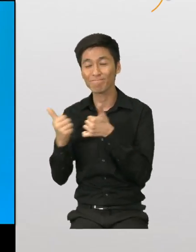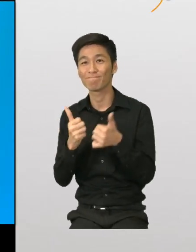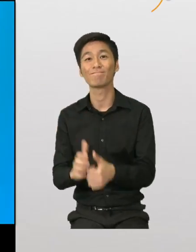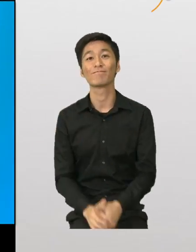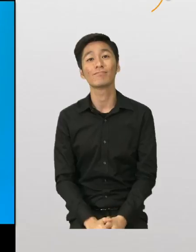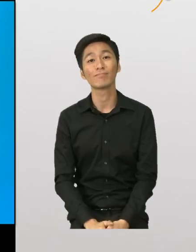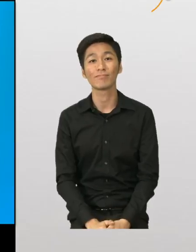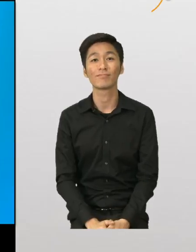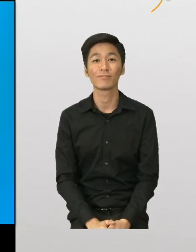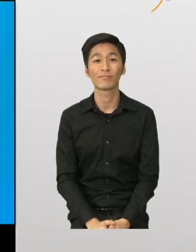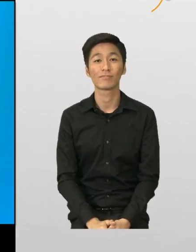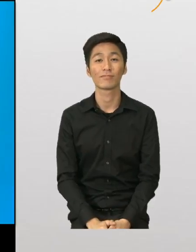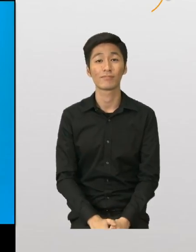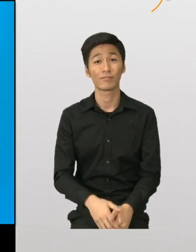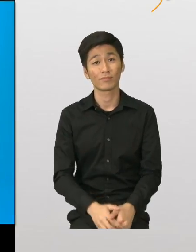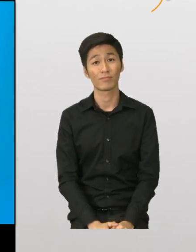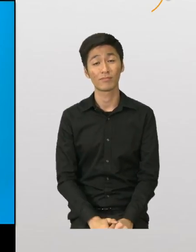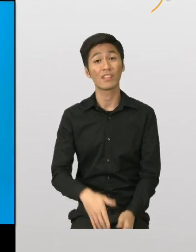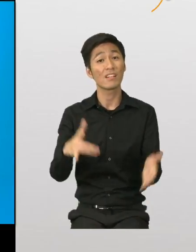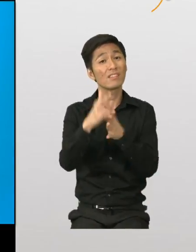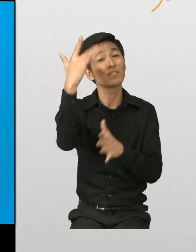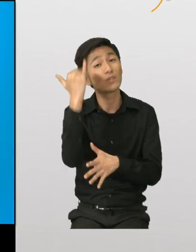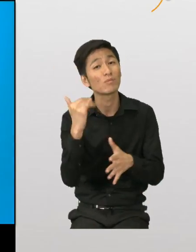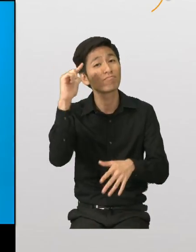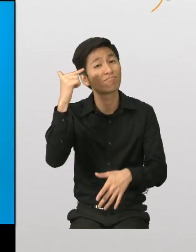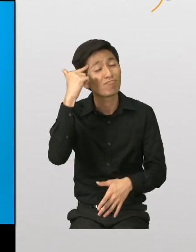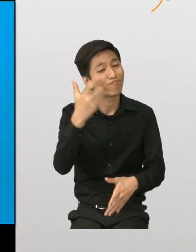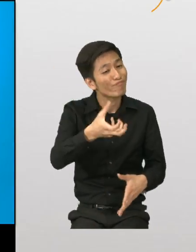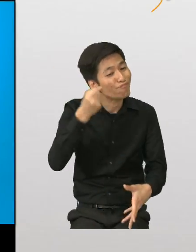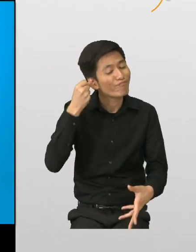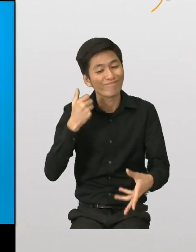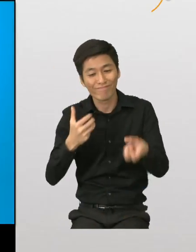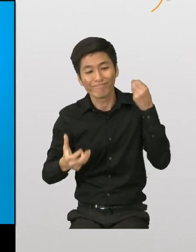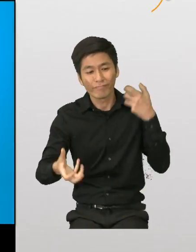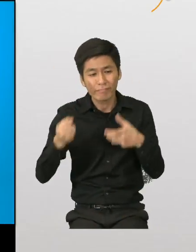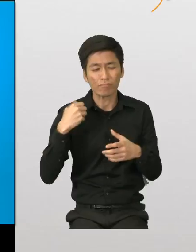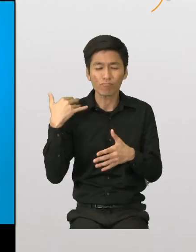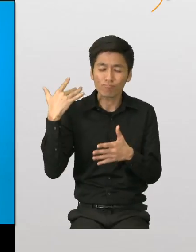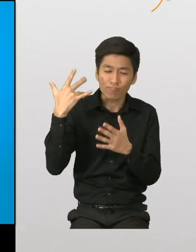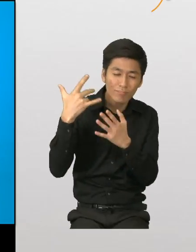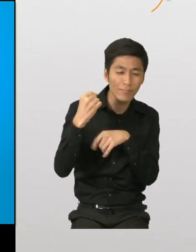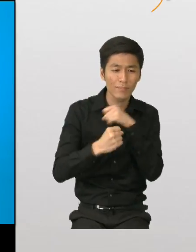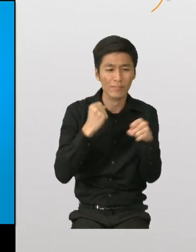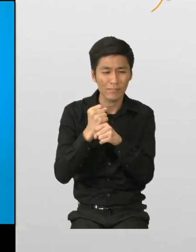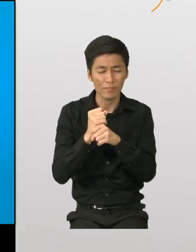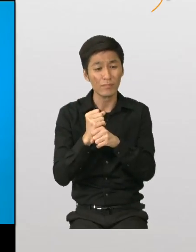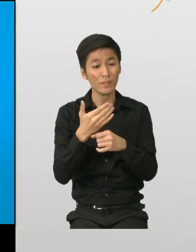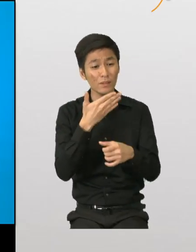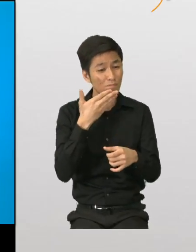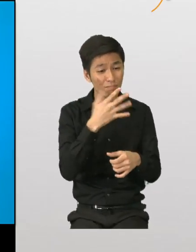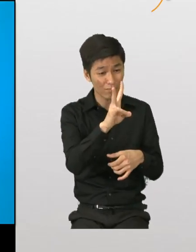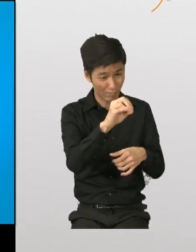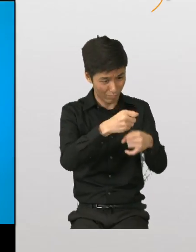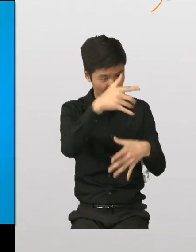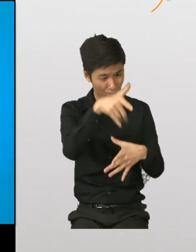And that's why it makes sense for the government to take back the flats progressively over several decades, starting from about 70 years onwards,